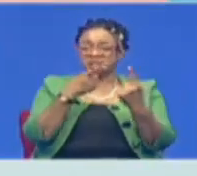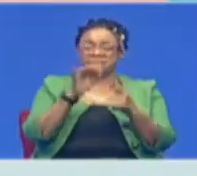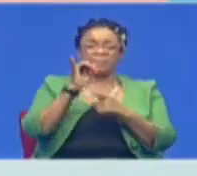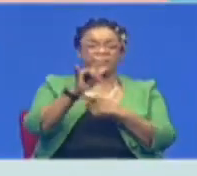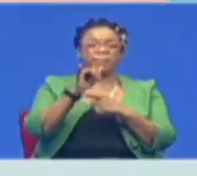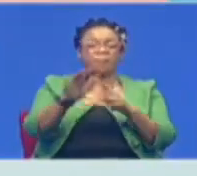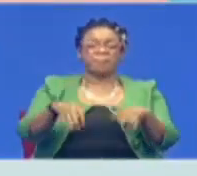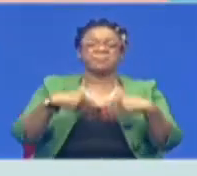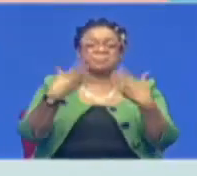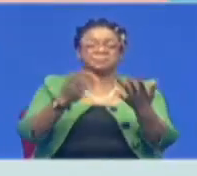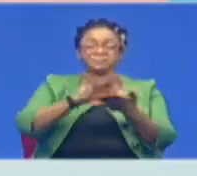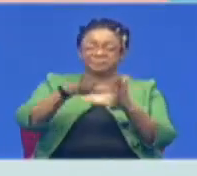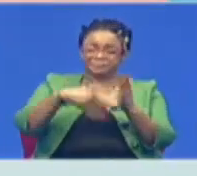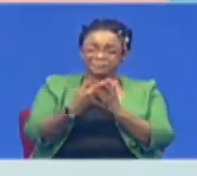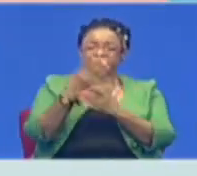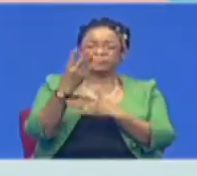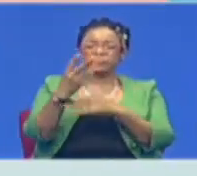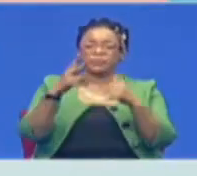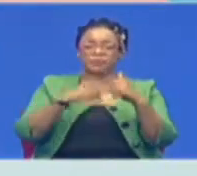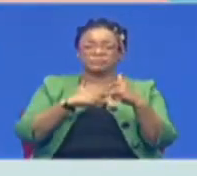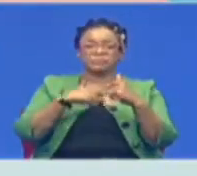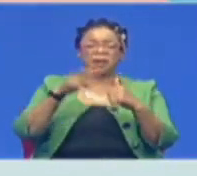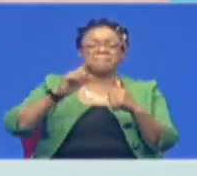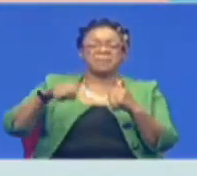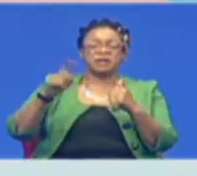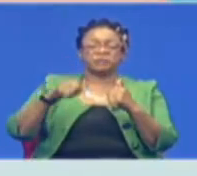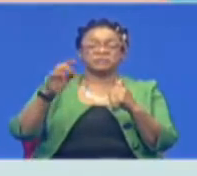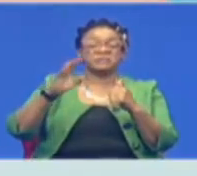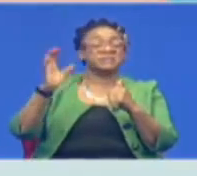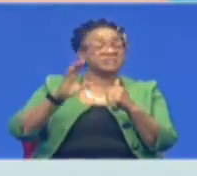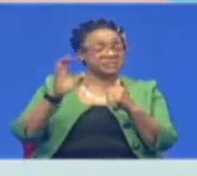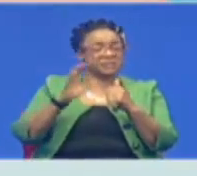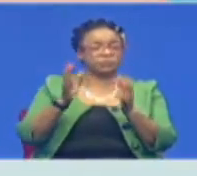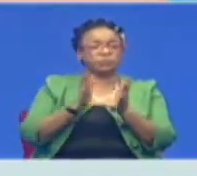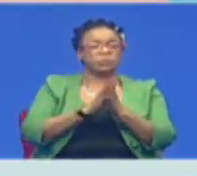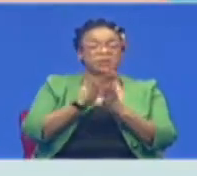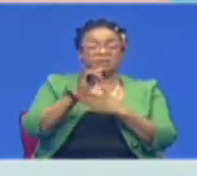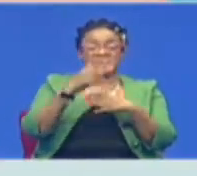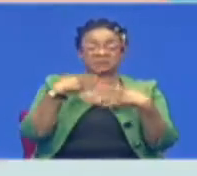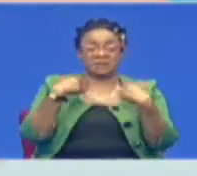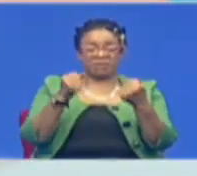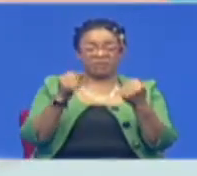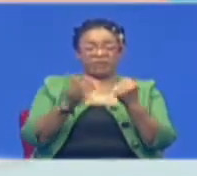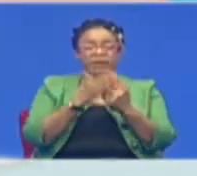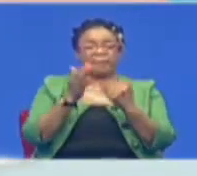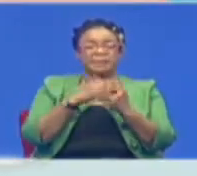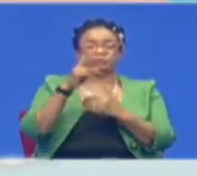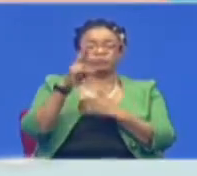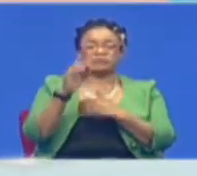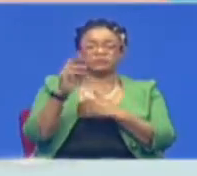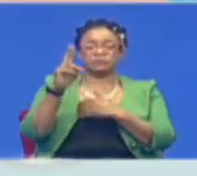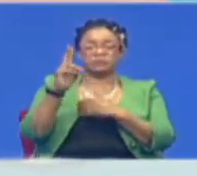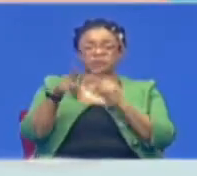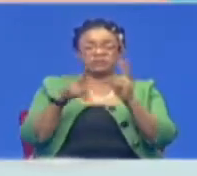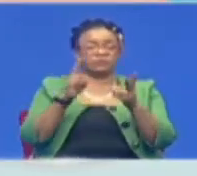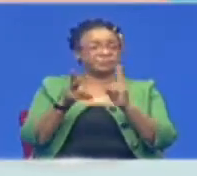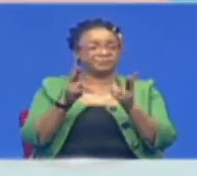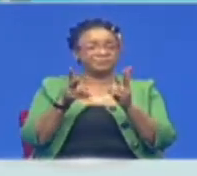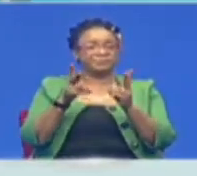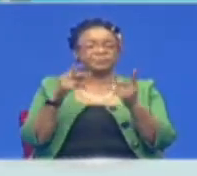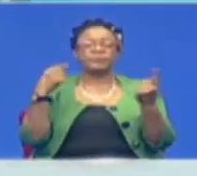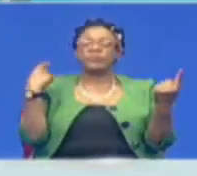all 47 million citizens with affordable health care by 2022. Now, the aim